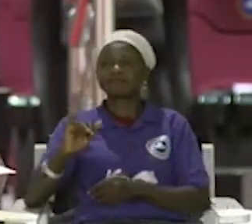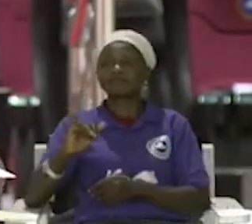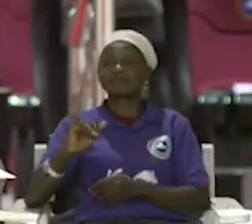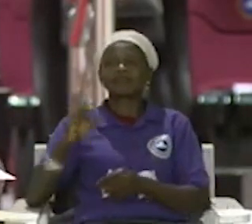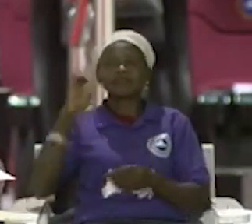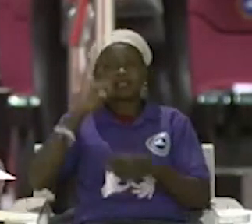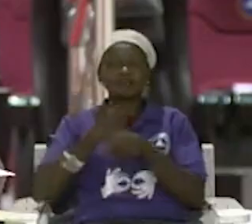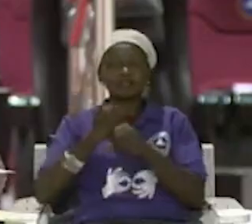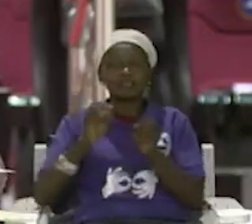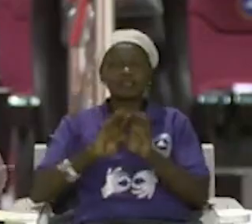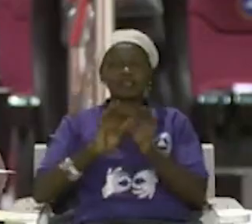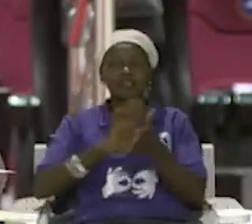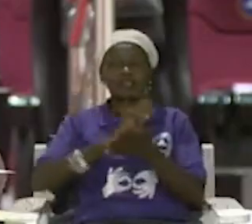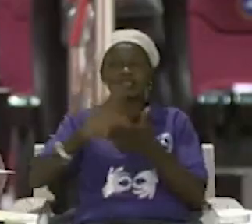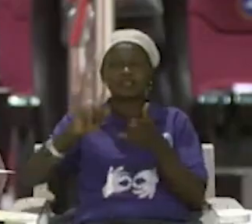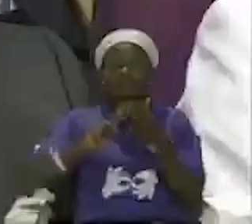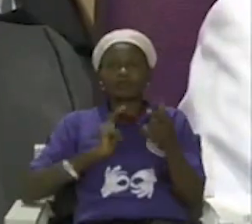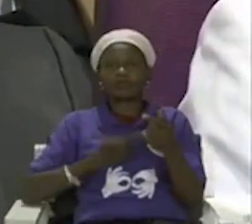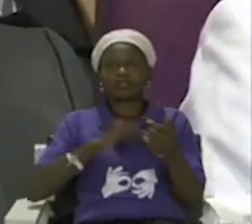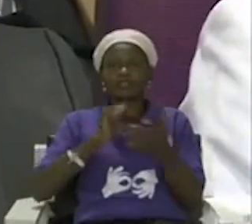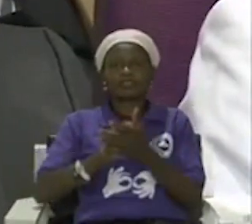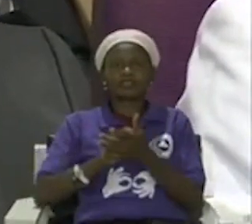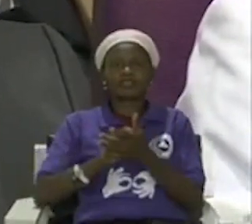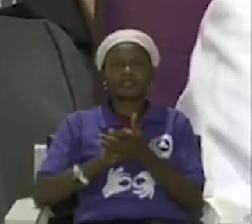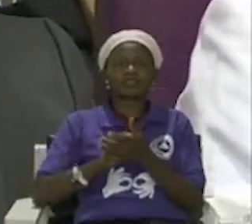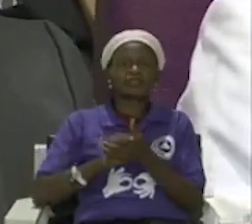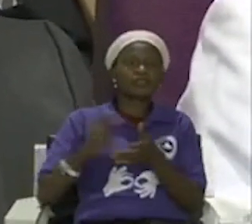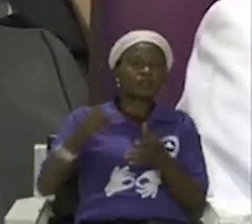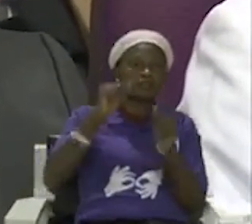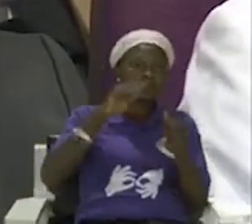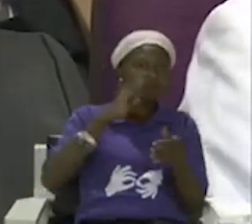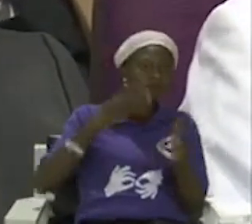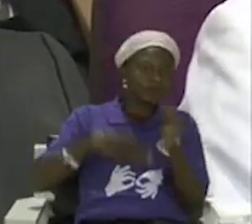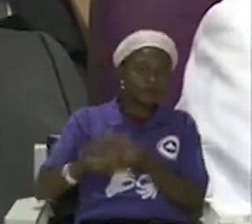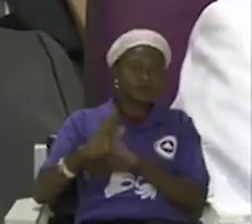it clear to us that you can be born